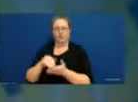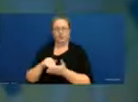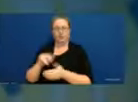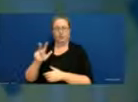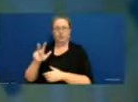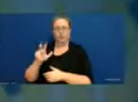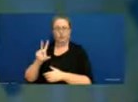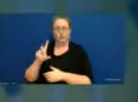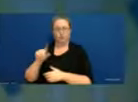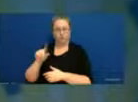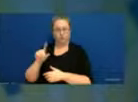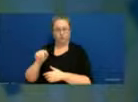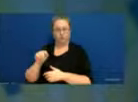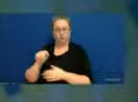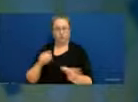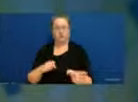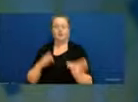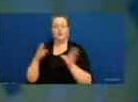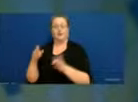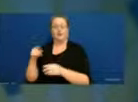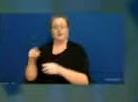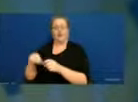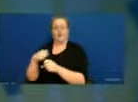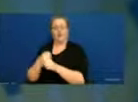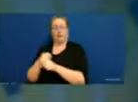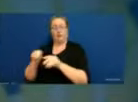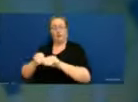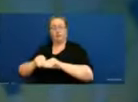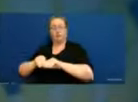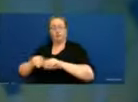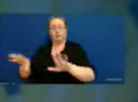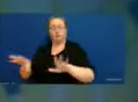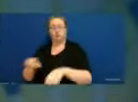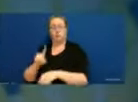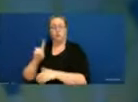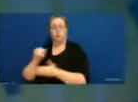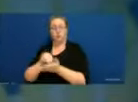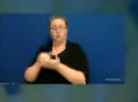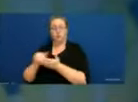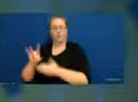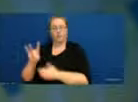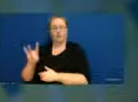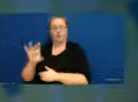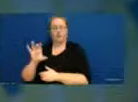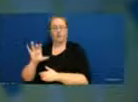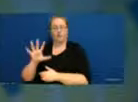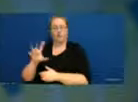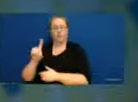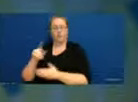1,064,320. The total doses distributed across the province through health authorities,